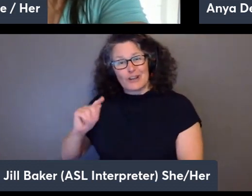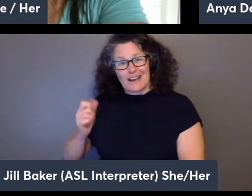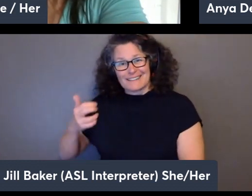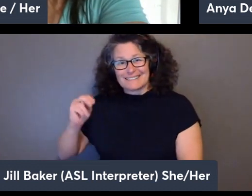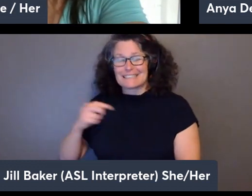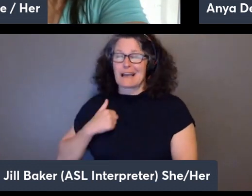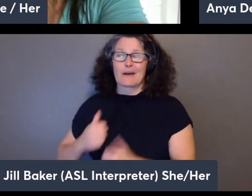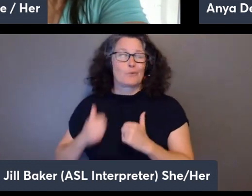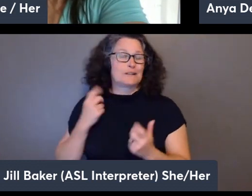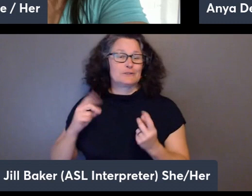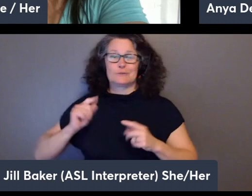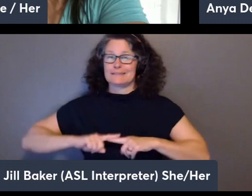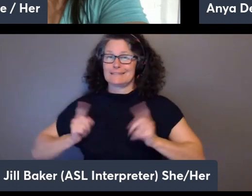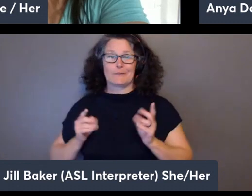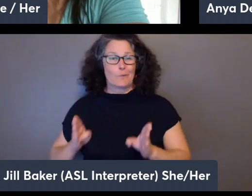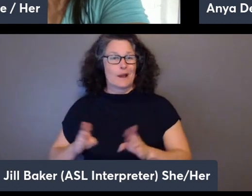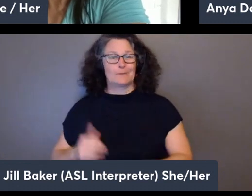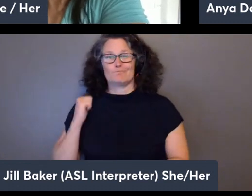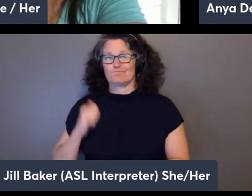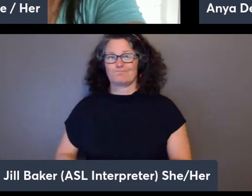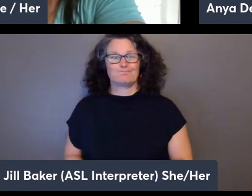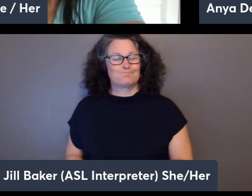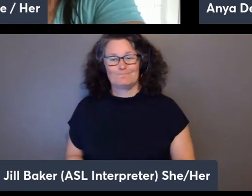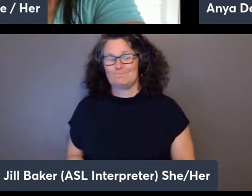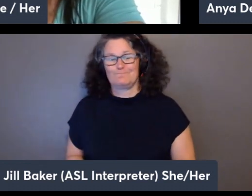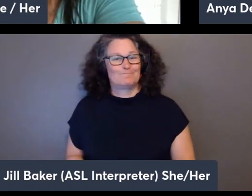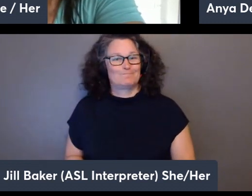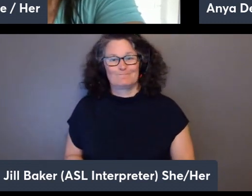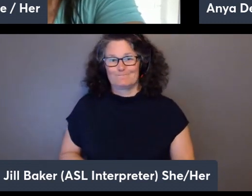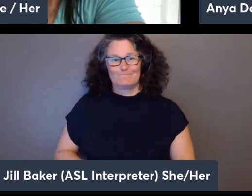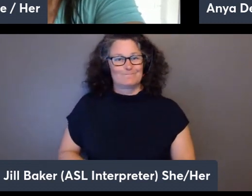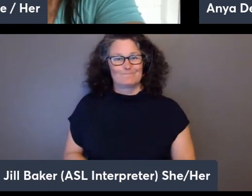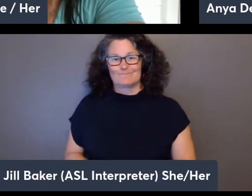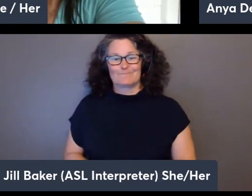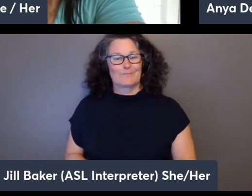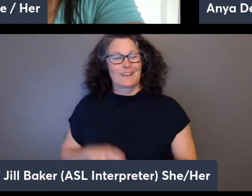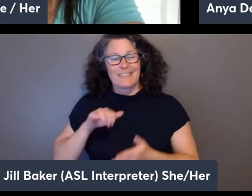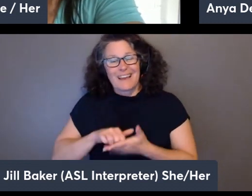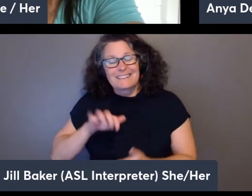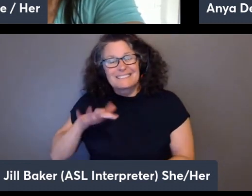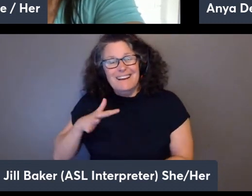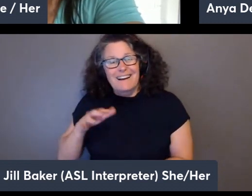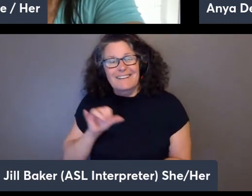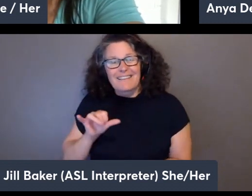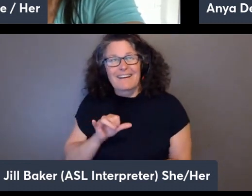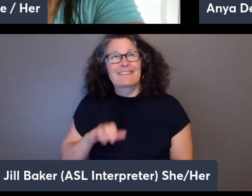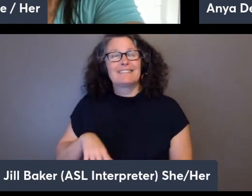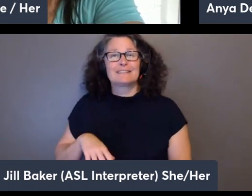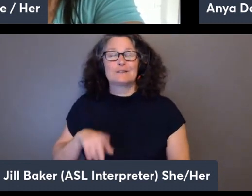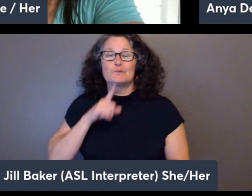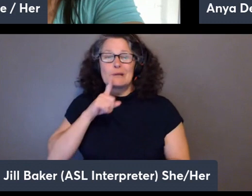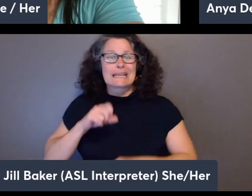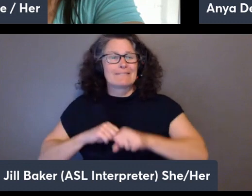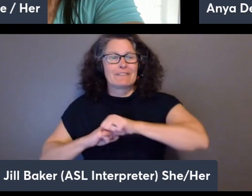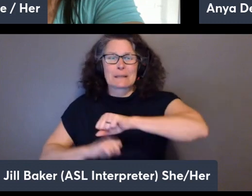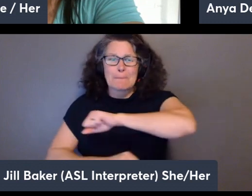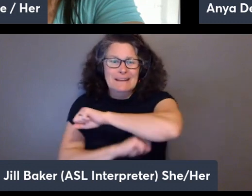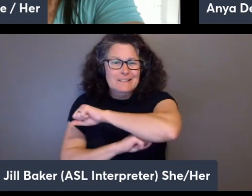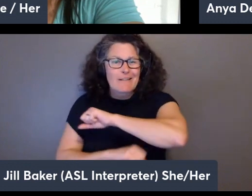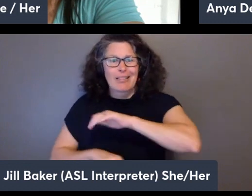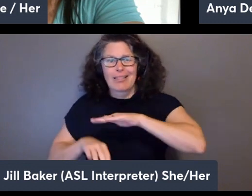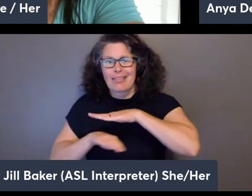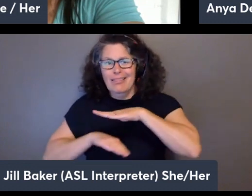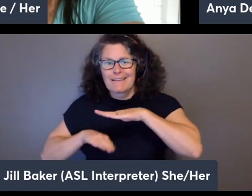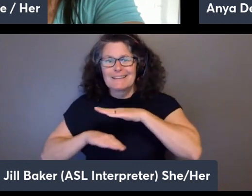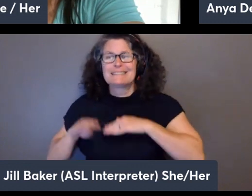way. Right? It is. Uh, it's kind of like super fundamental. It's